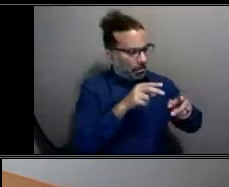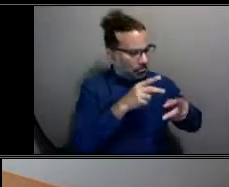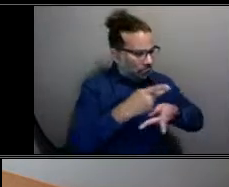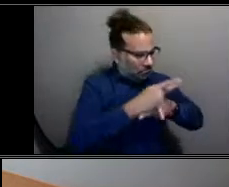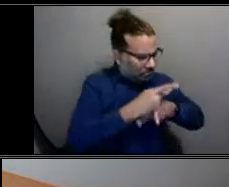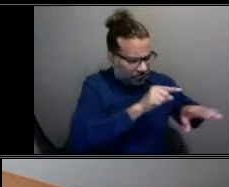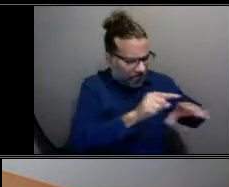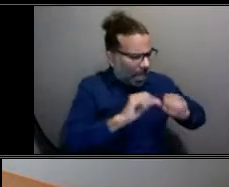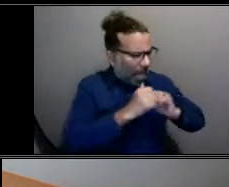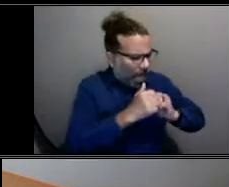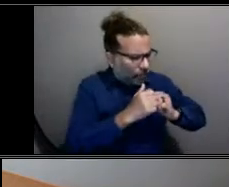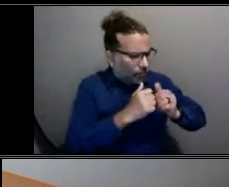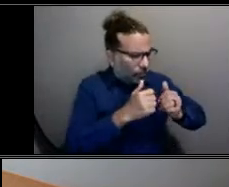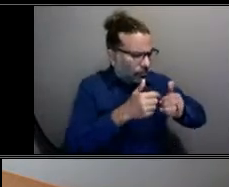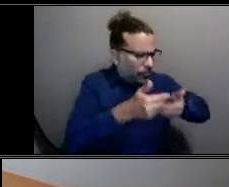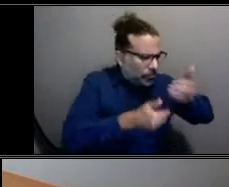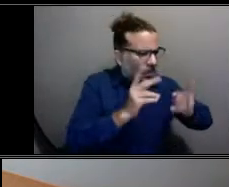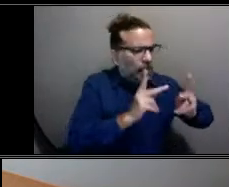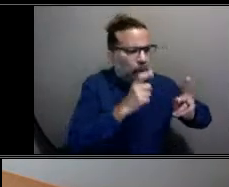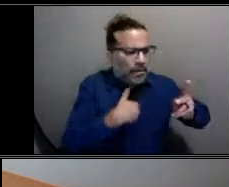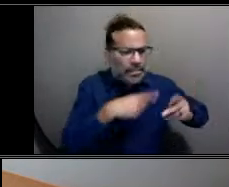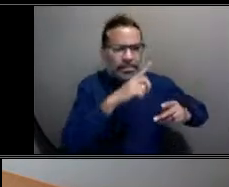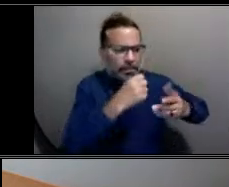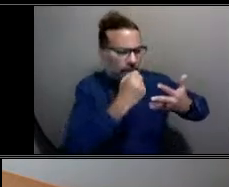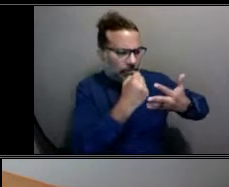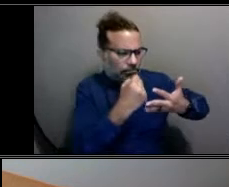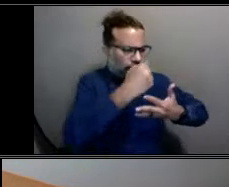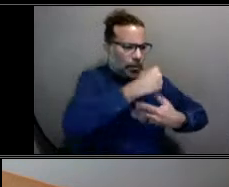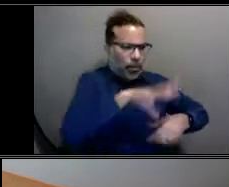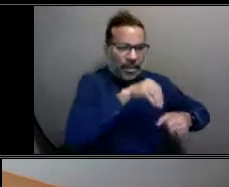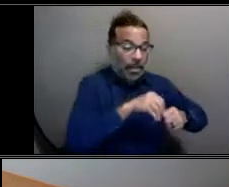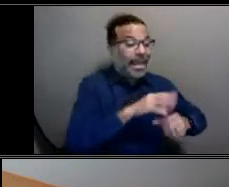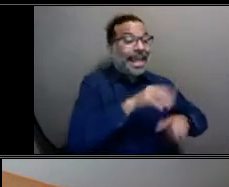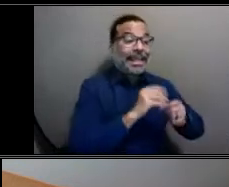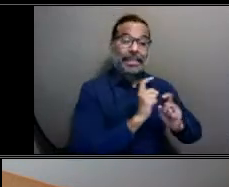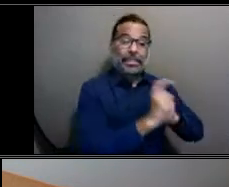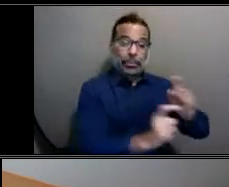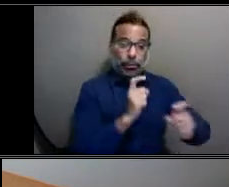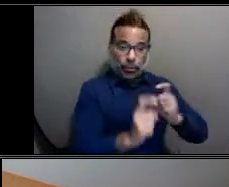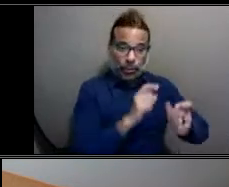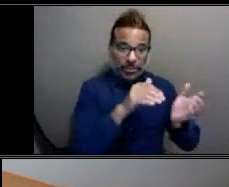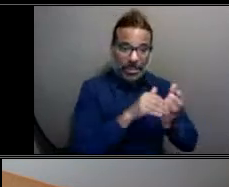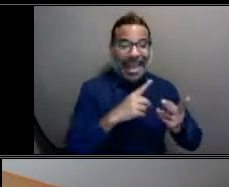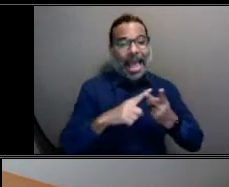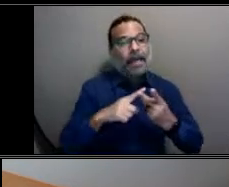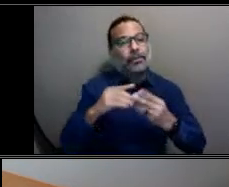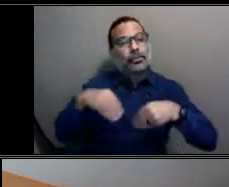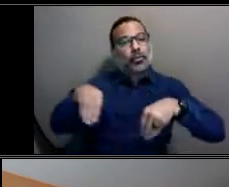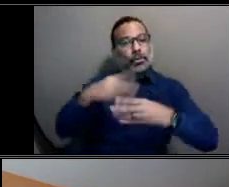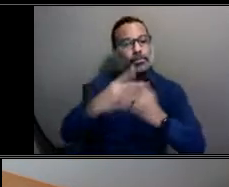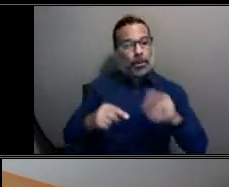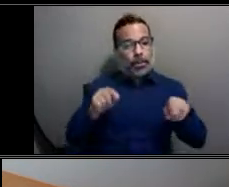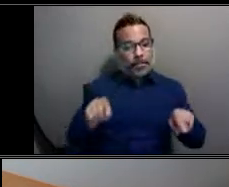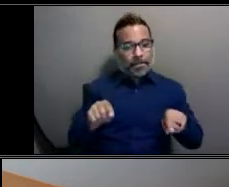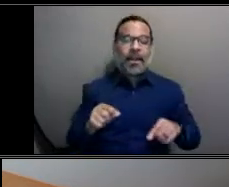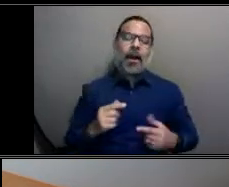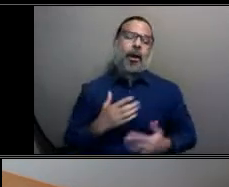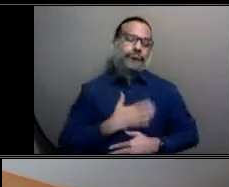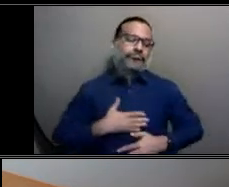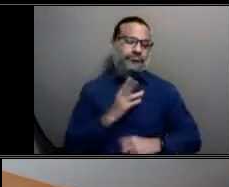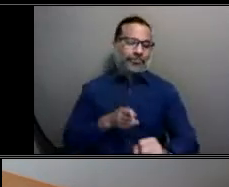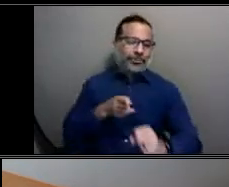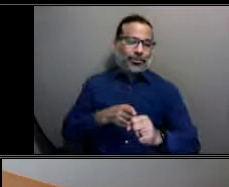the employment of people with disabilities, both in our distribution centers and in our retail locations. Real pleasure to be here